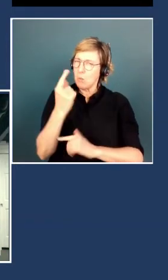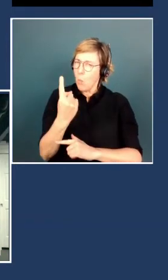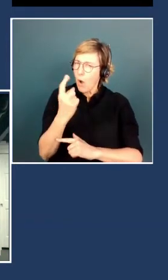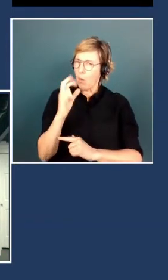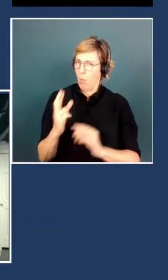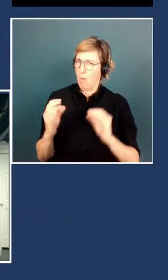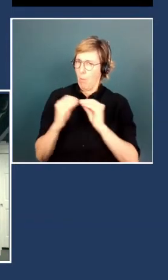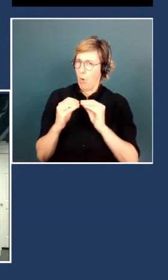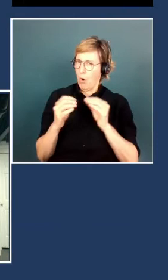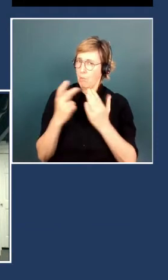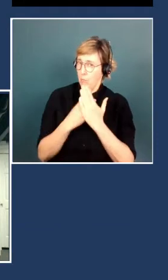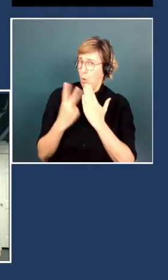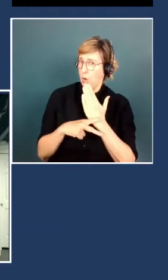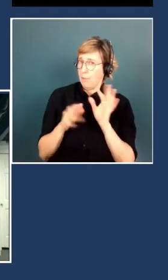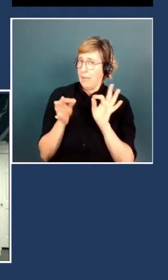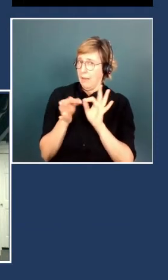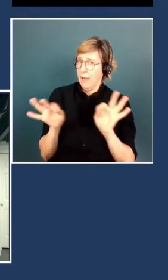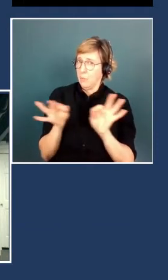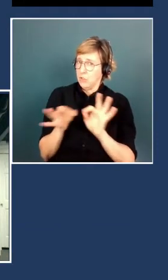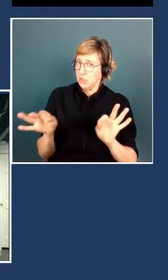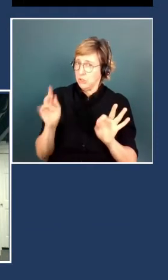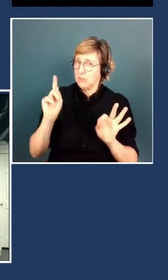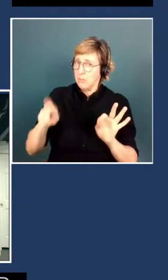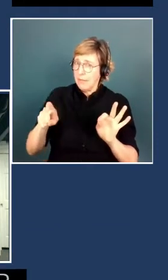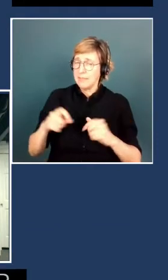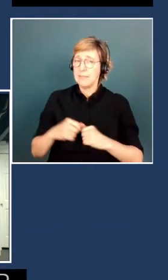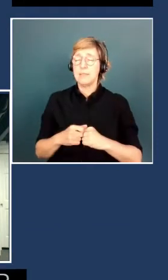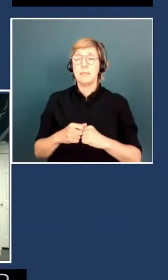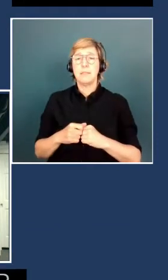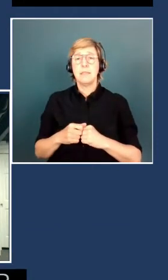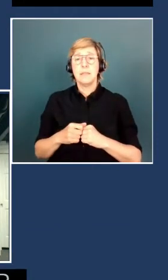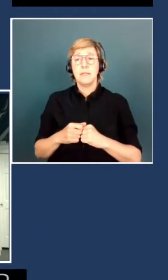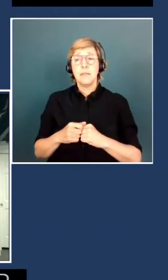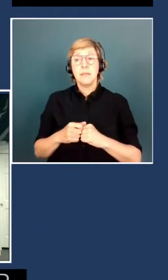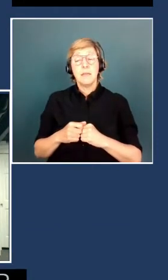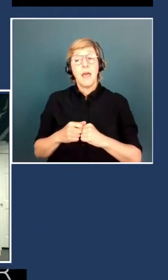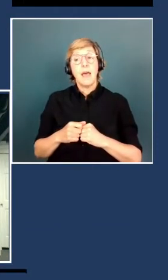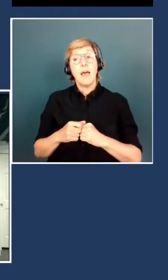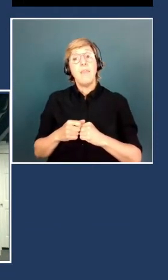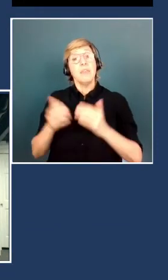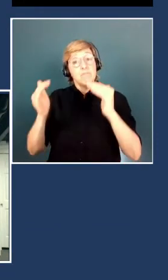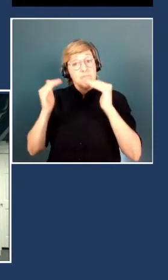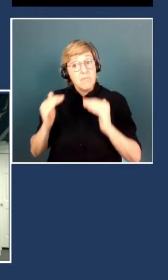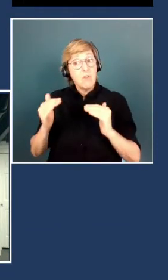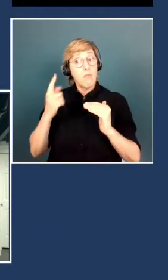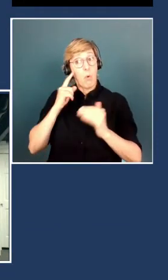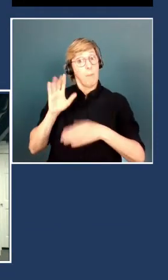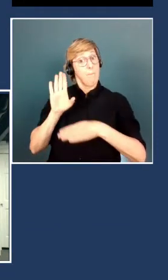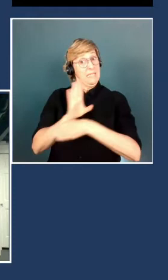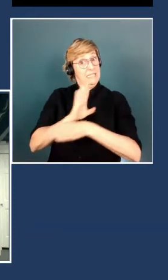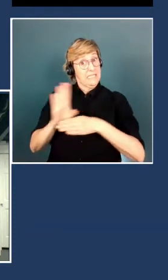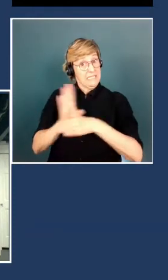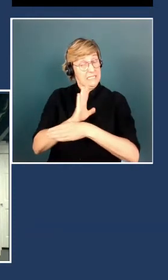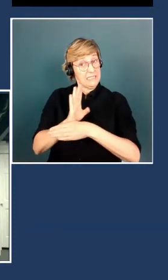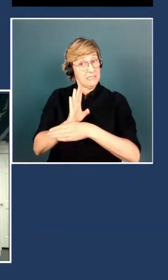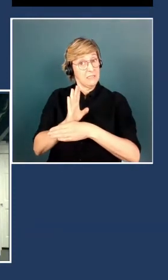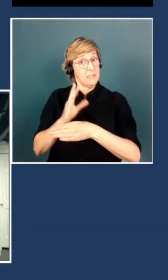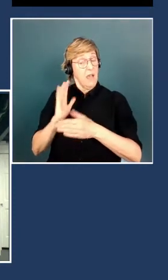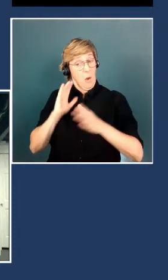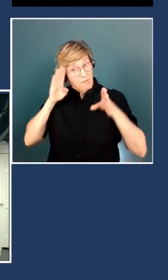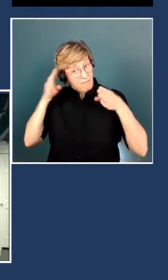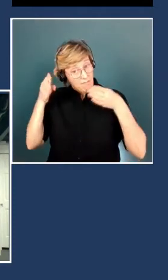programming languages. And then our area of focus in terms of business is around